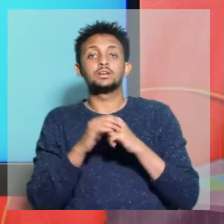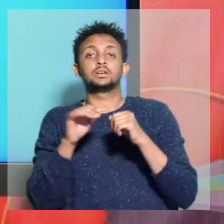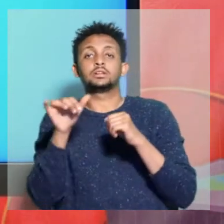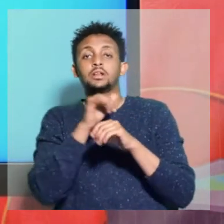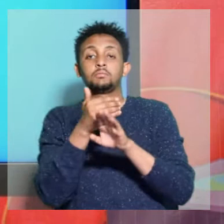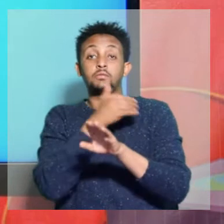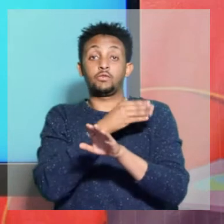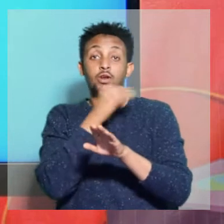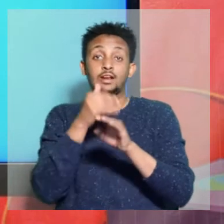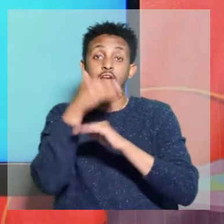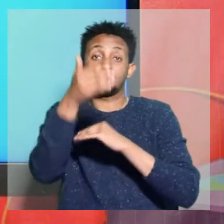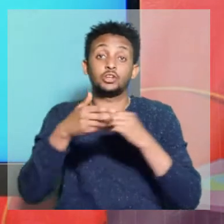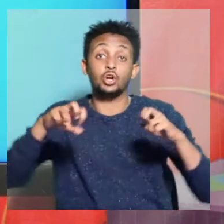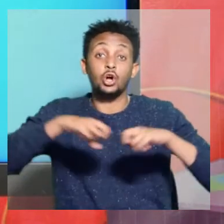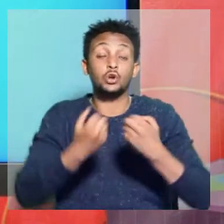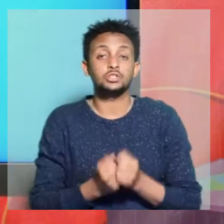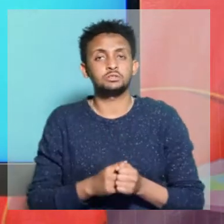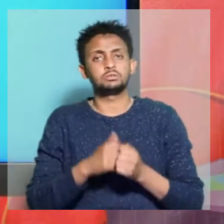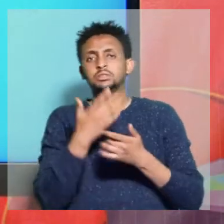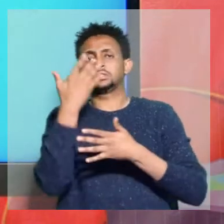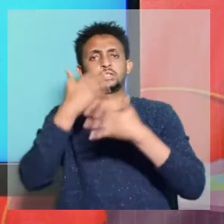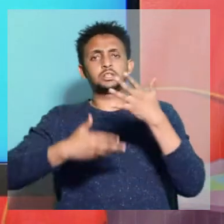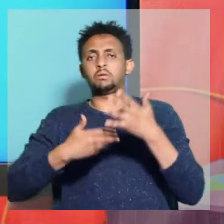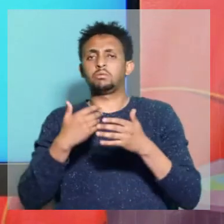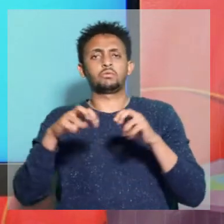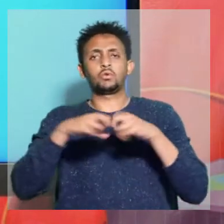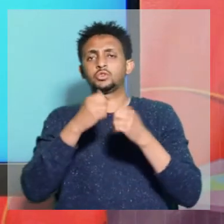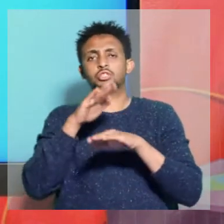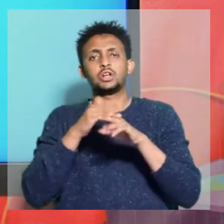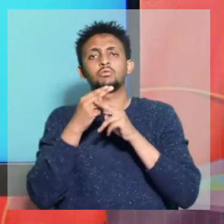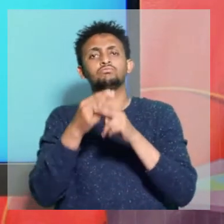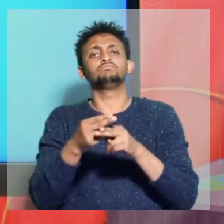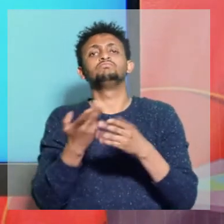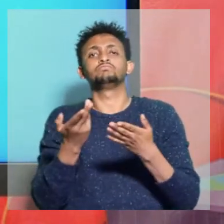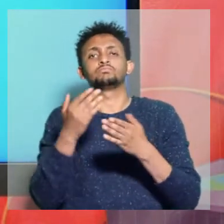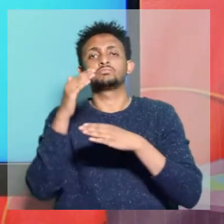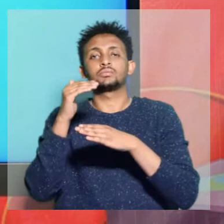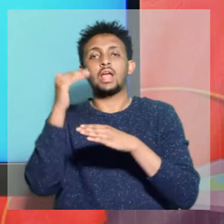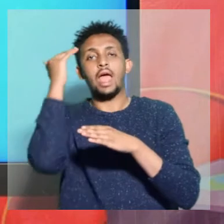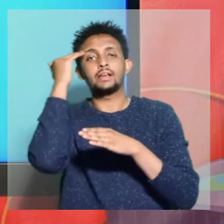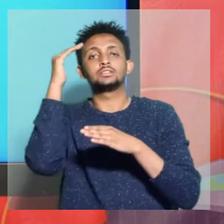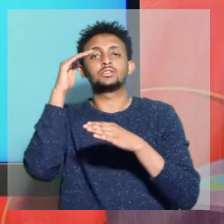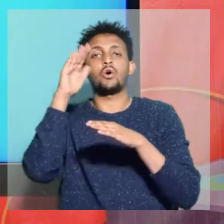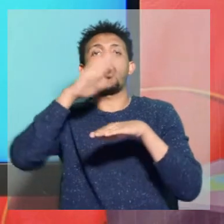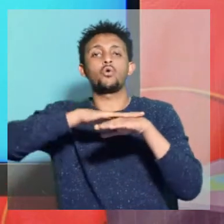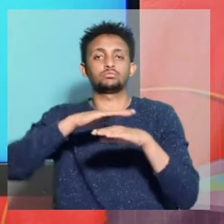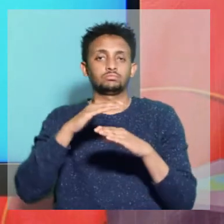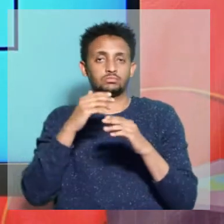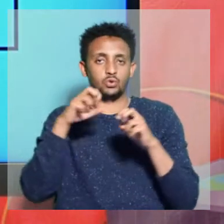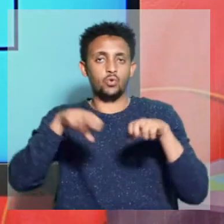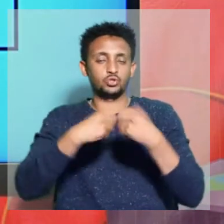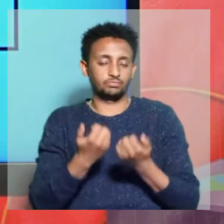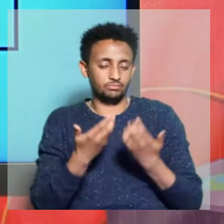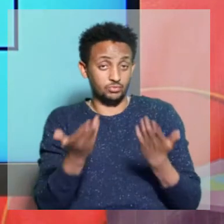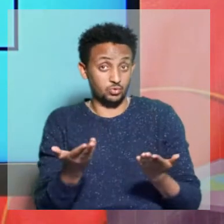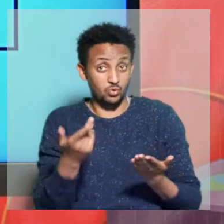remains before and after collision, such type of collision is known to be head-on collision. So